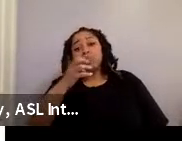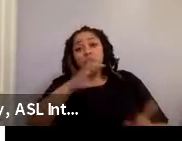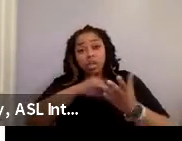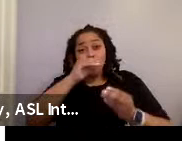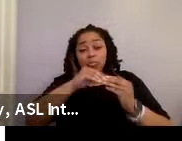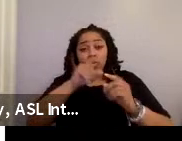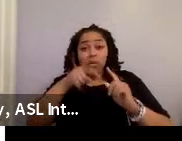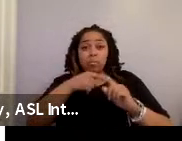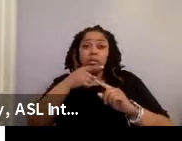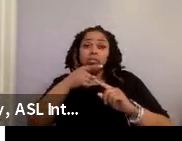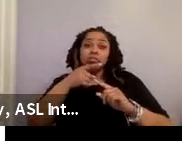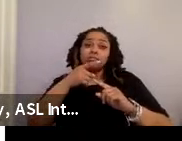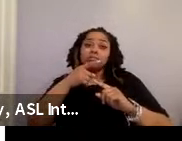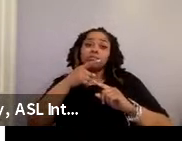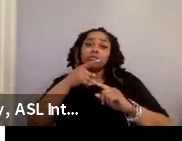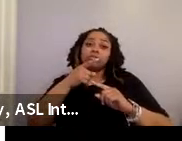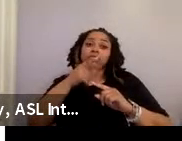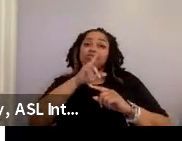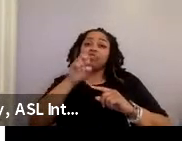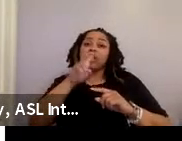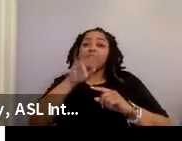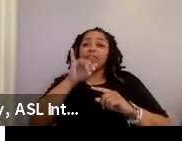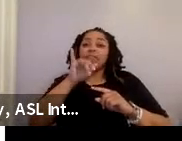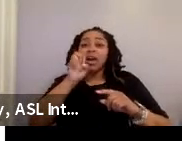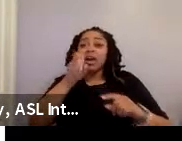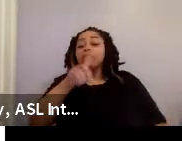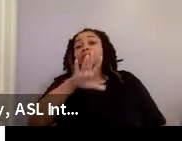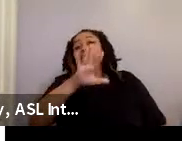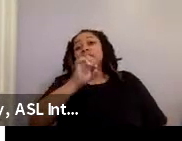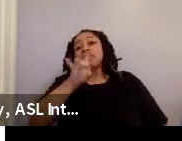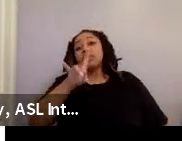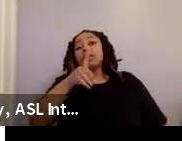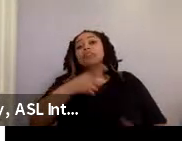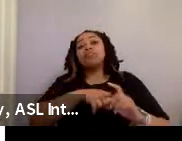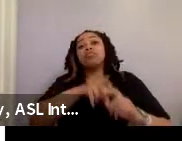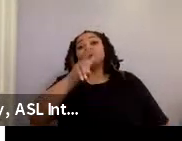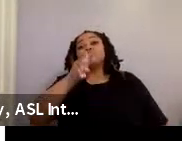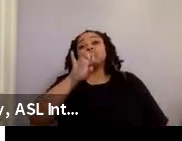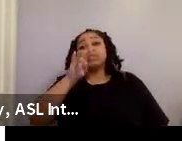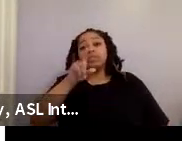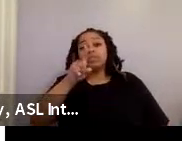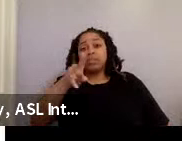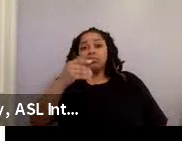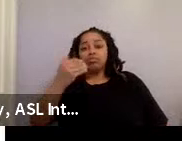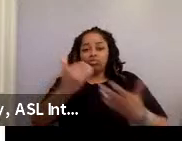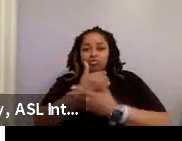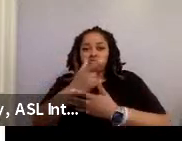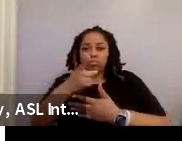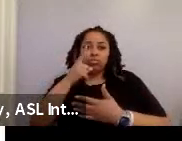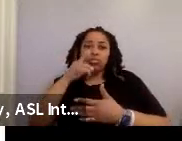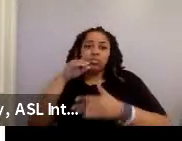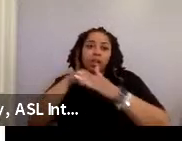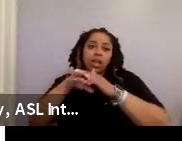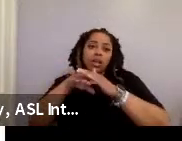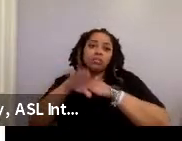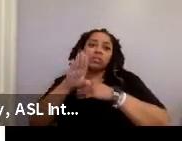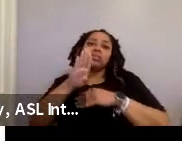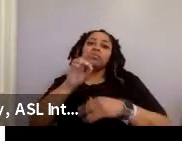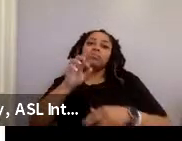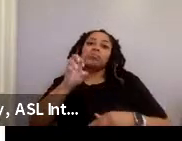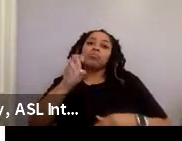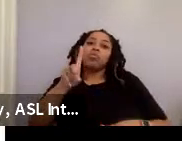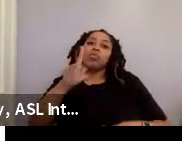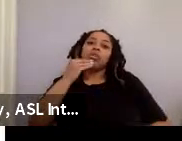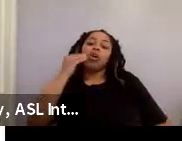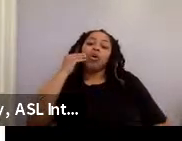the revised 508 standards from 2017, those are the latest, go to the Access Board